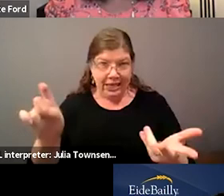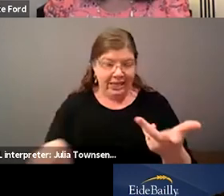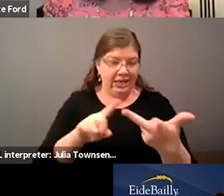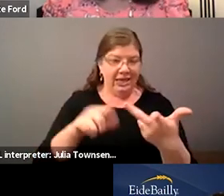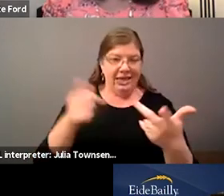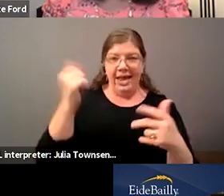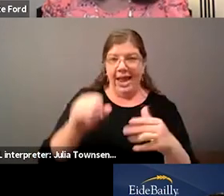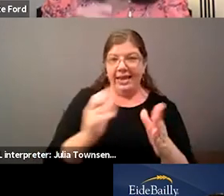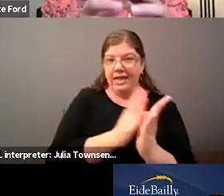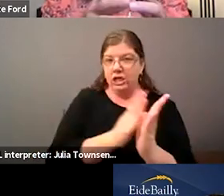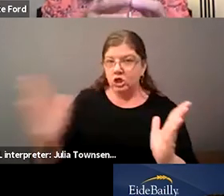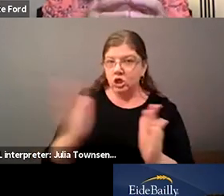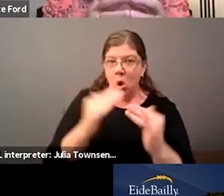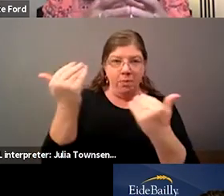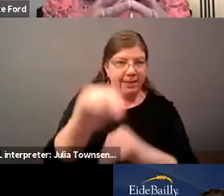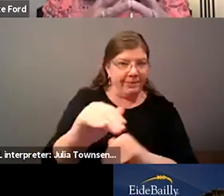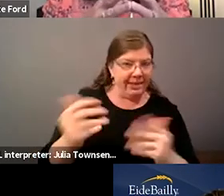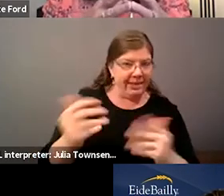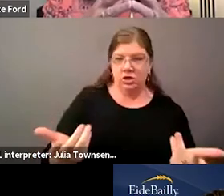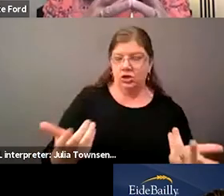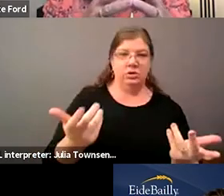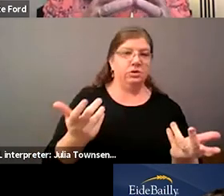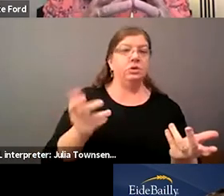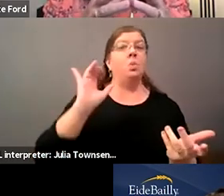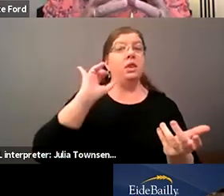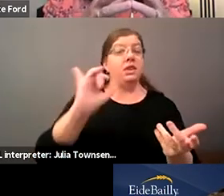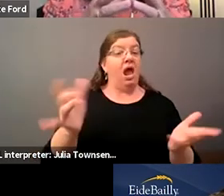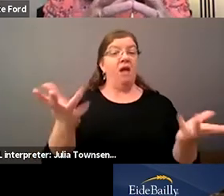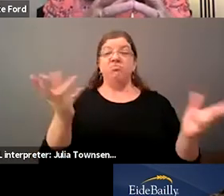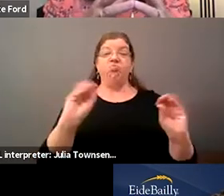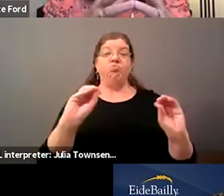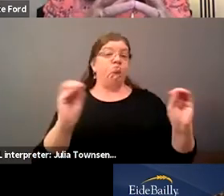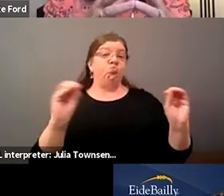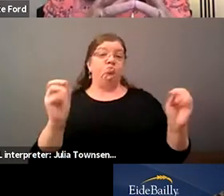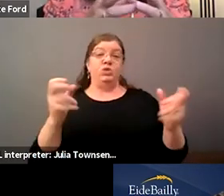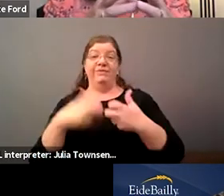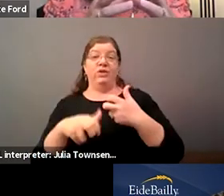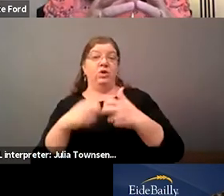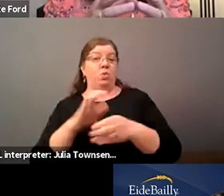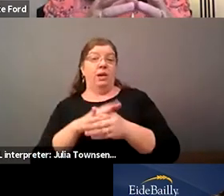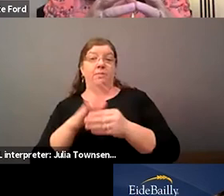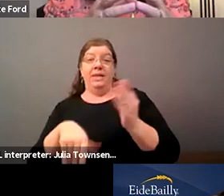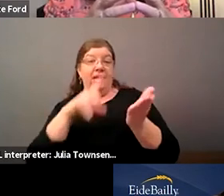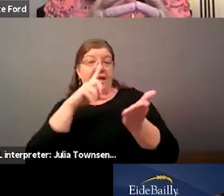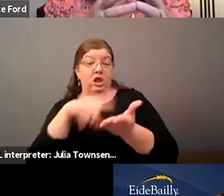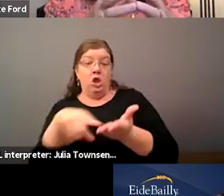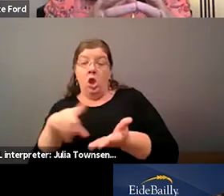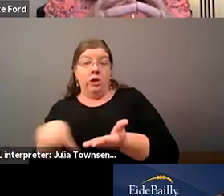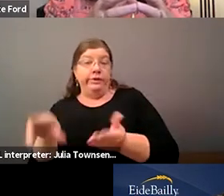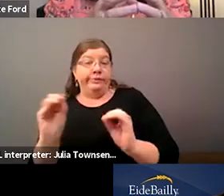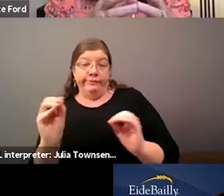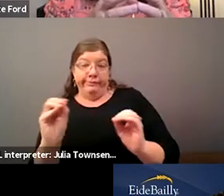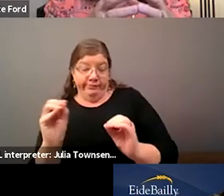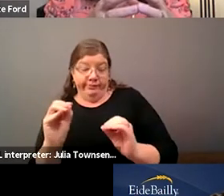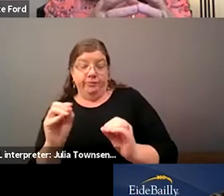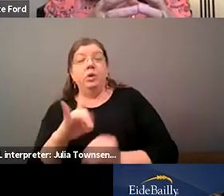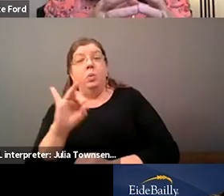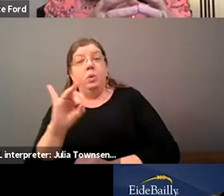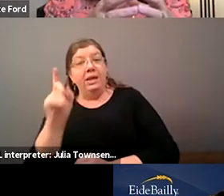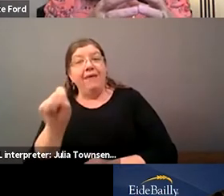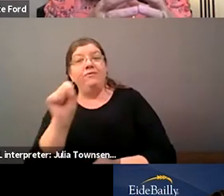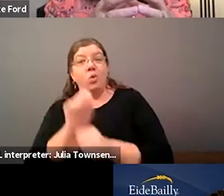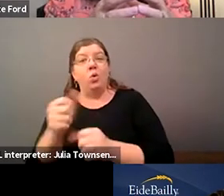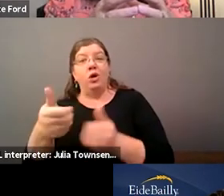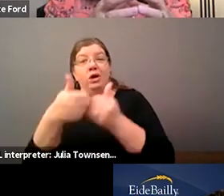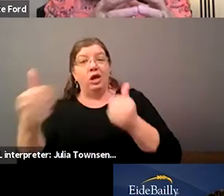scope limitations and and so with that said we didn't have any difficulties completing the audit we did have to work in a remote